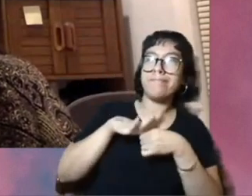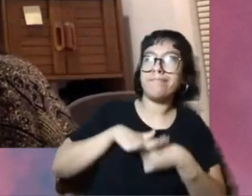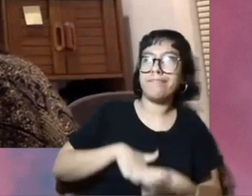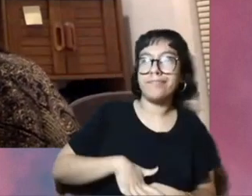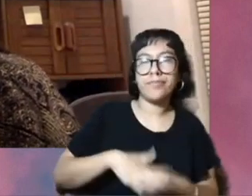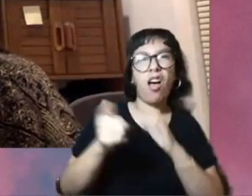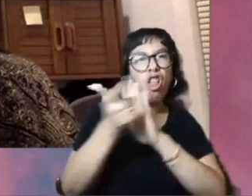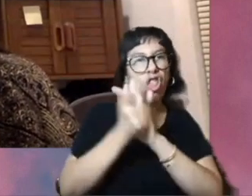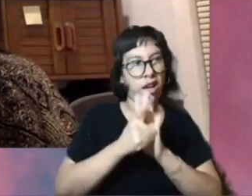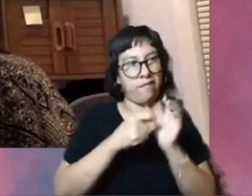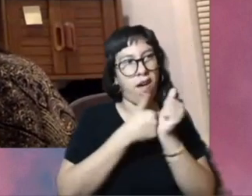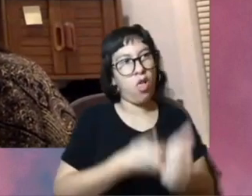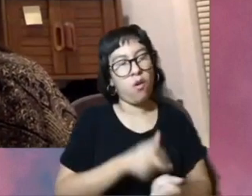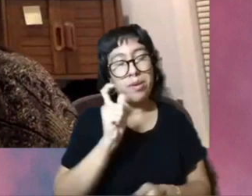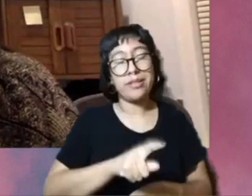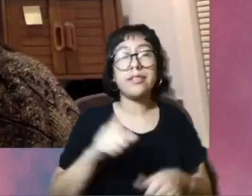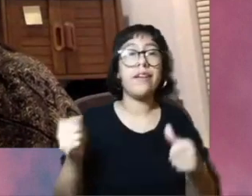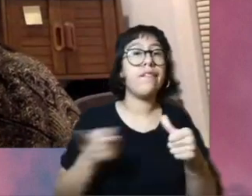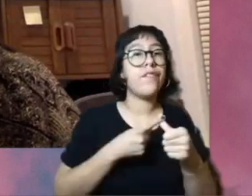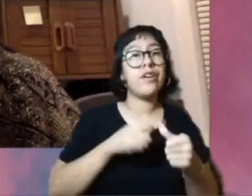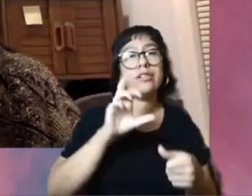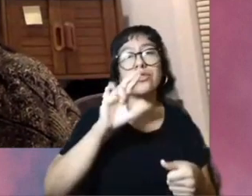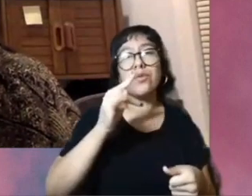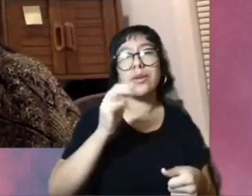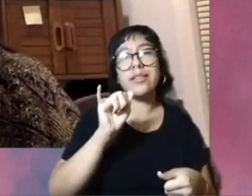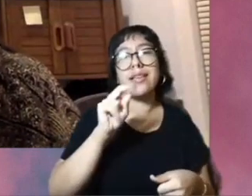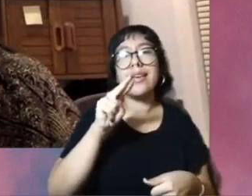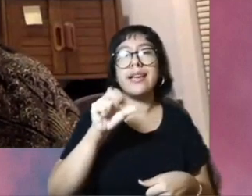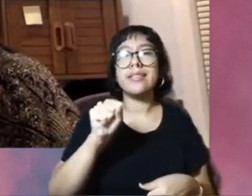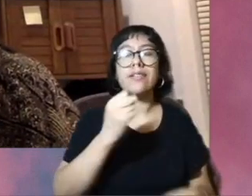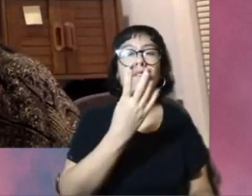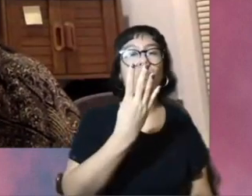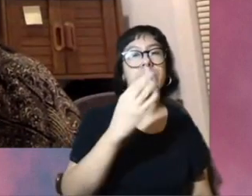says, 1 Corinthians 14:34.